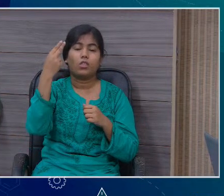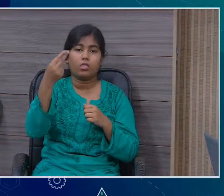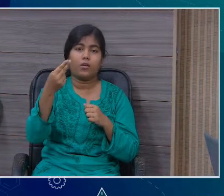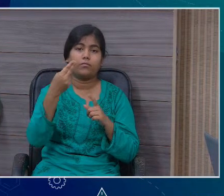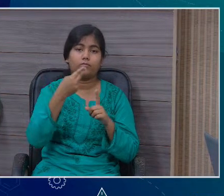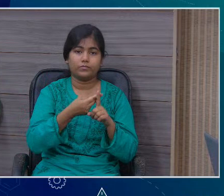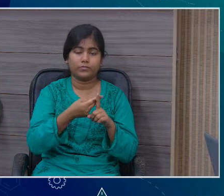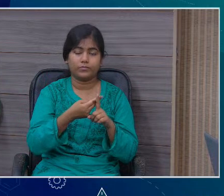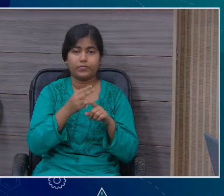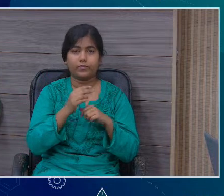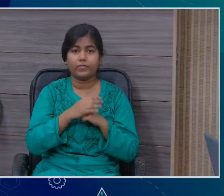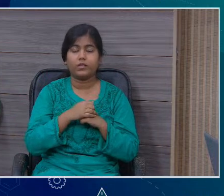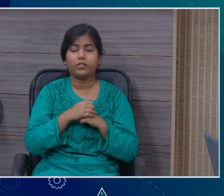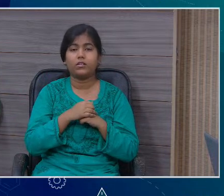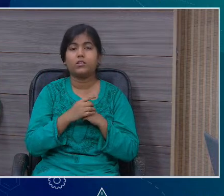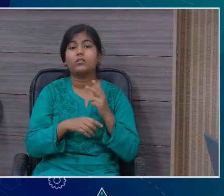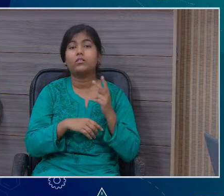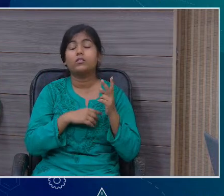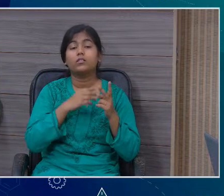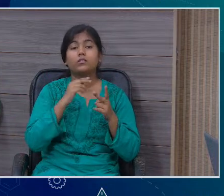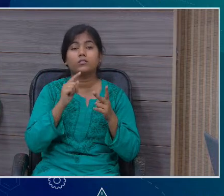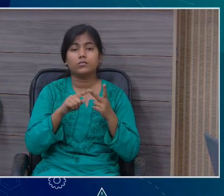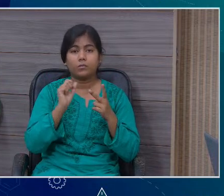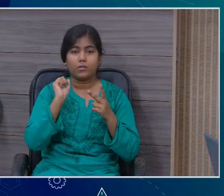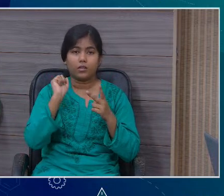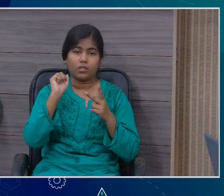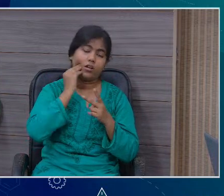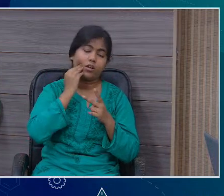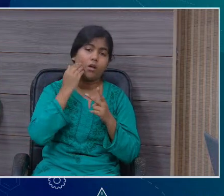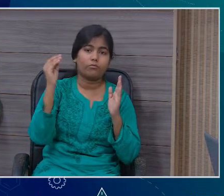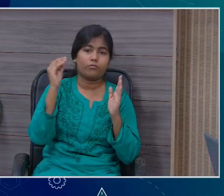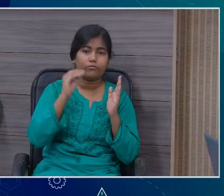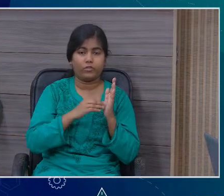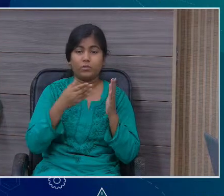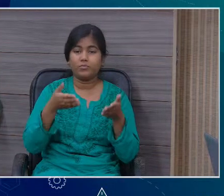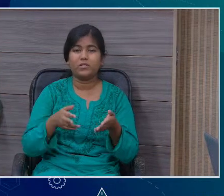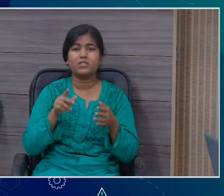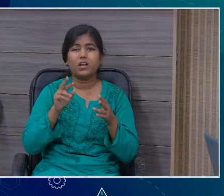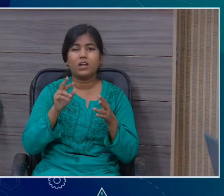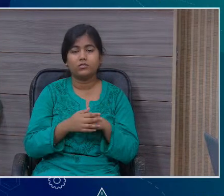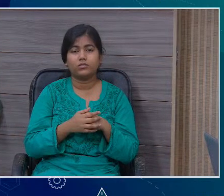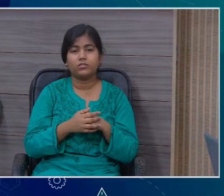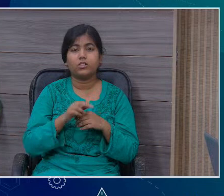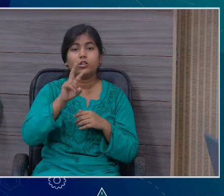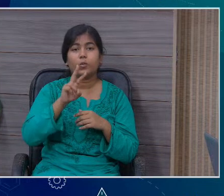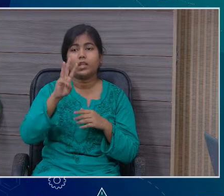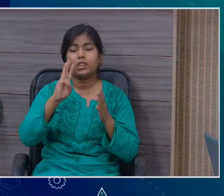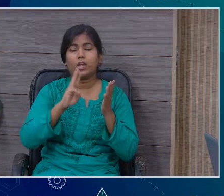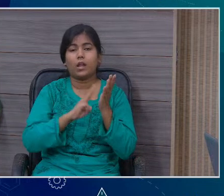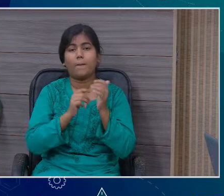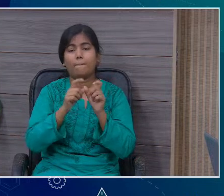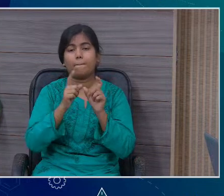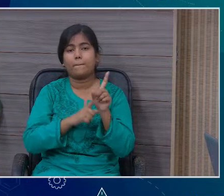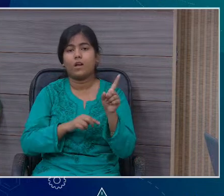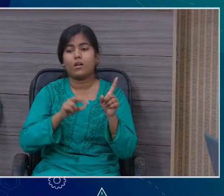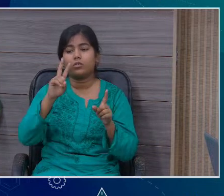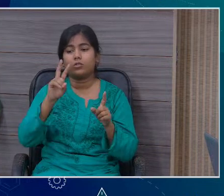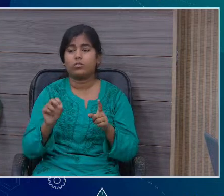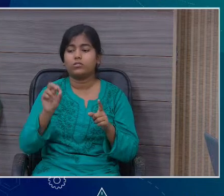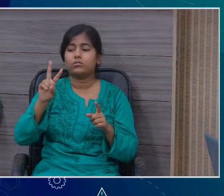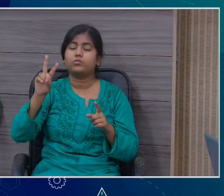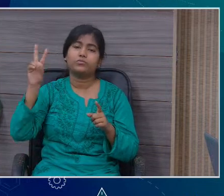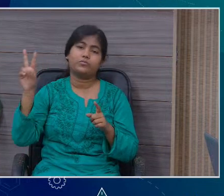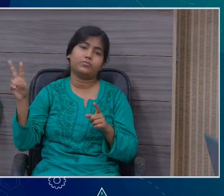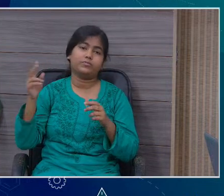You have to write your name, and then the date. Date is today, that is 23rd of May